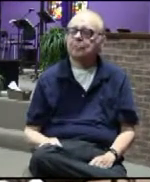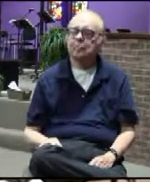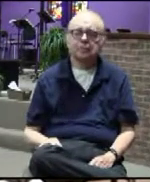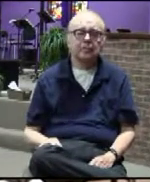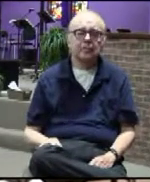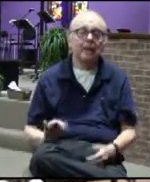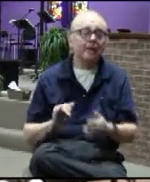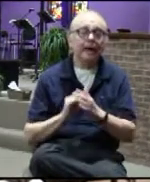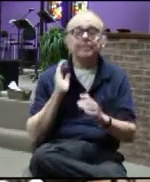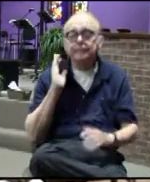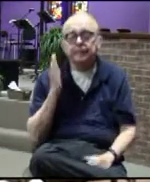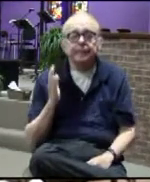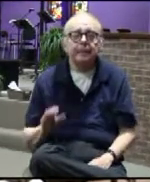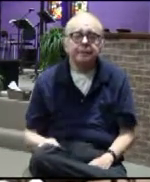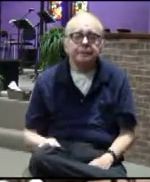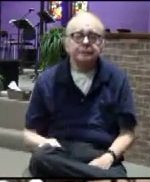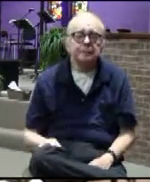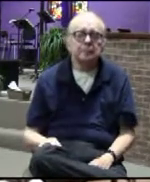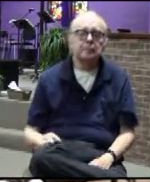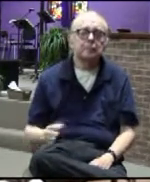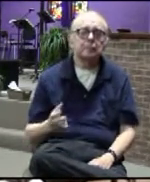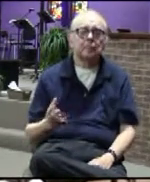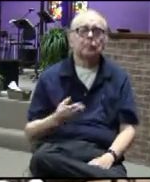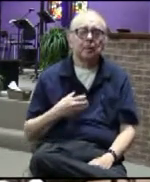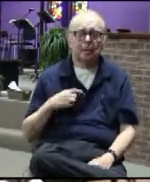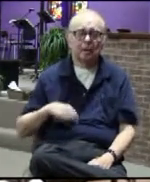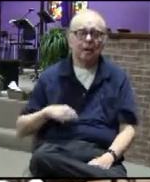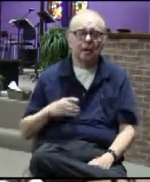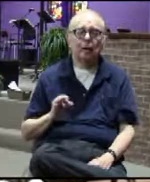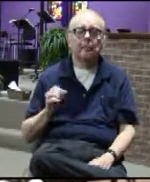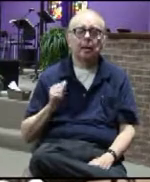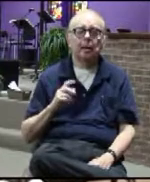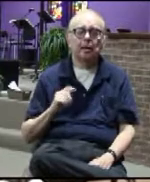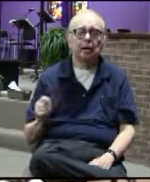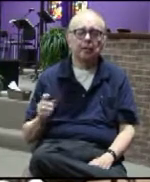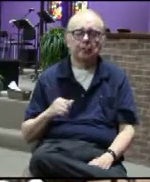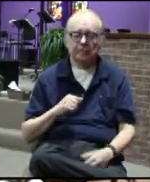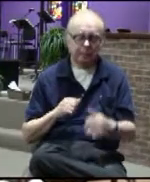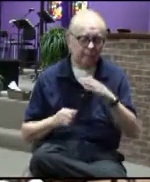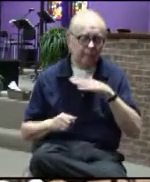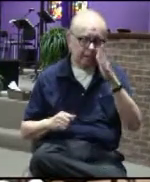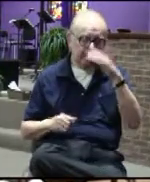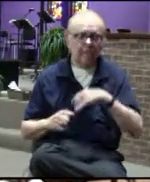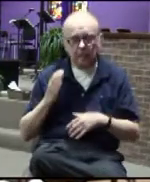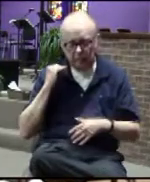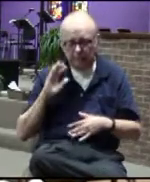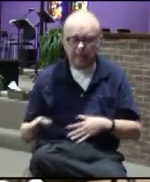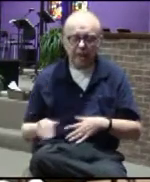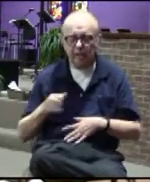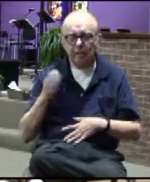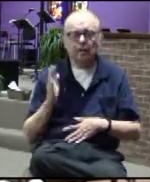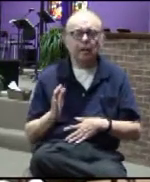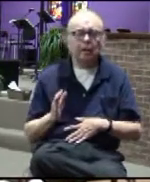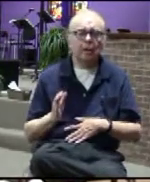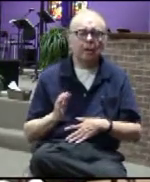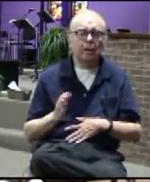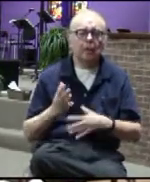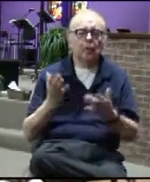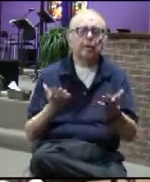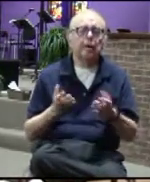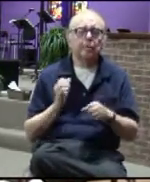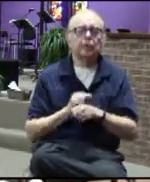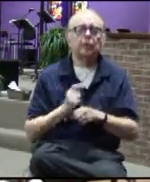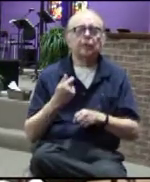it's crazy I want the benefits of AT&T so ladies and gentlemen if you are a child of God then why are you still working for Satan?